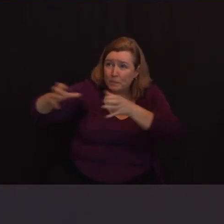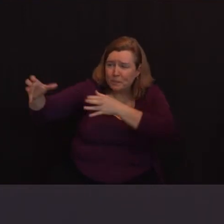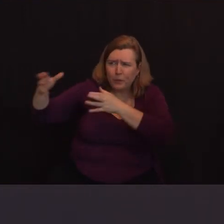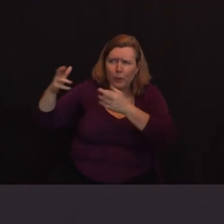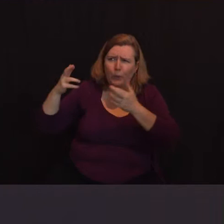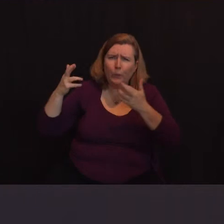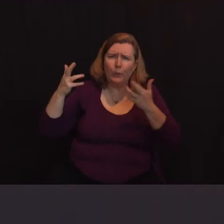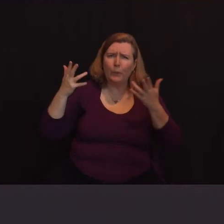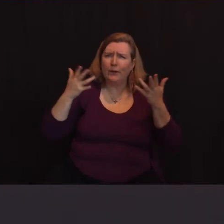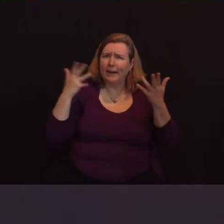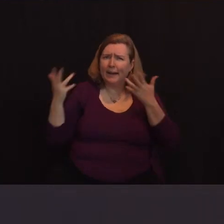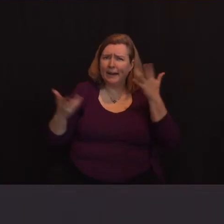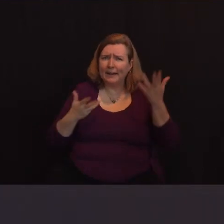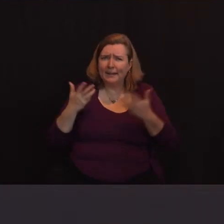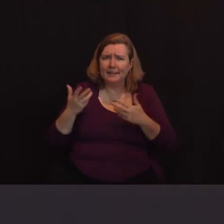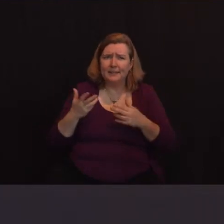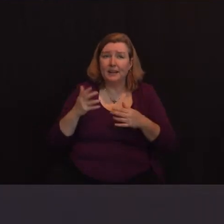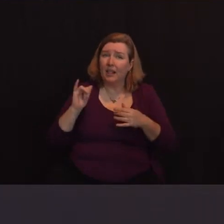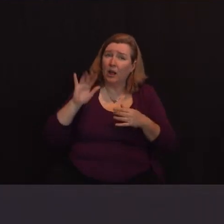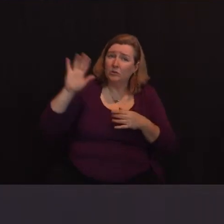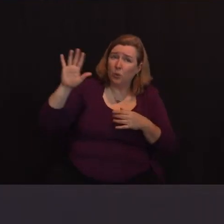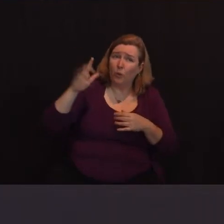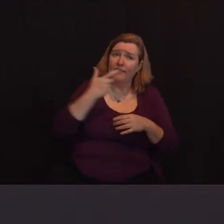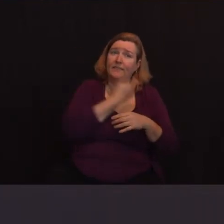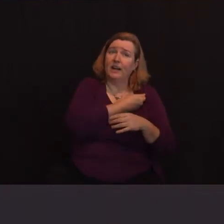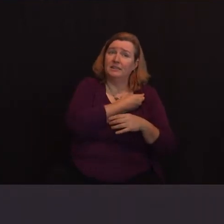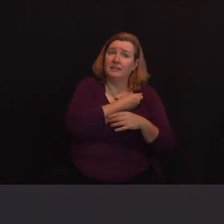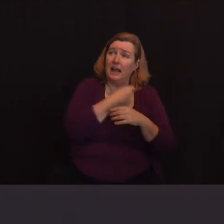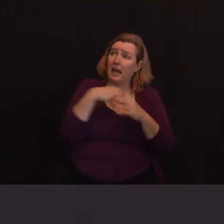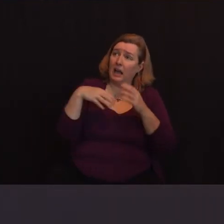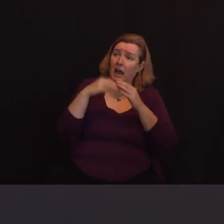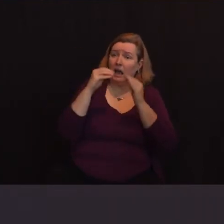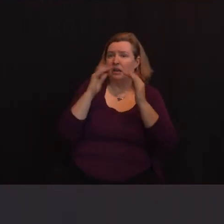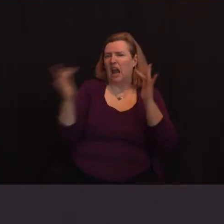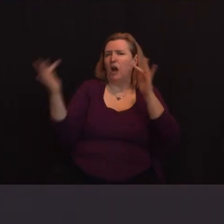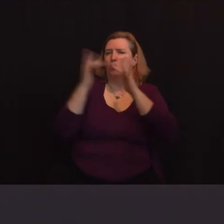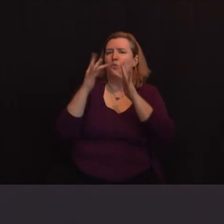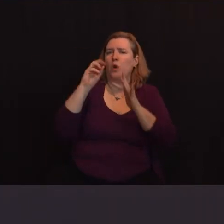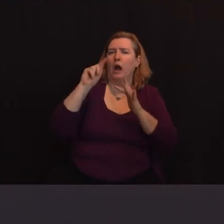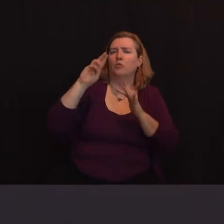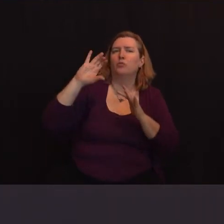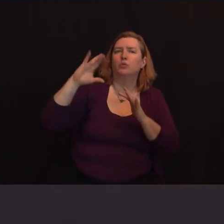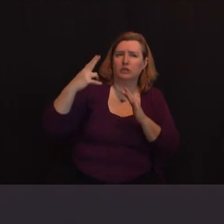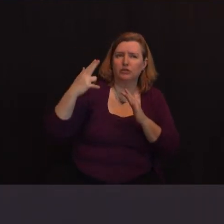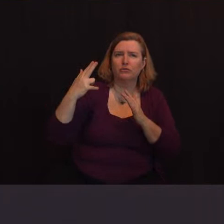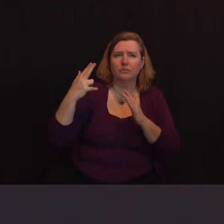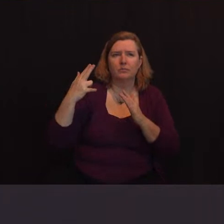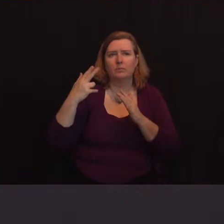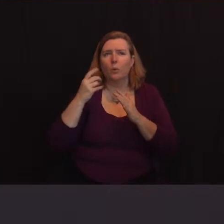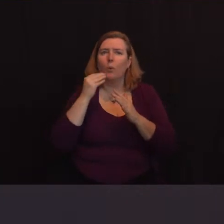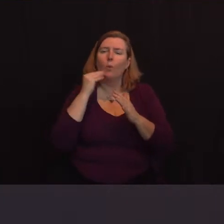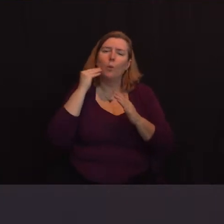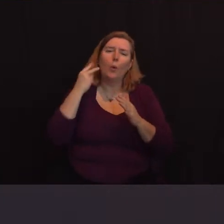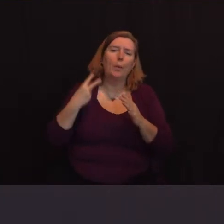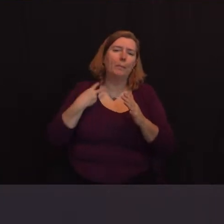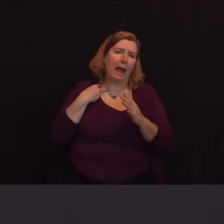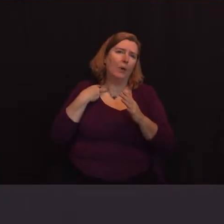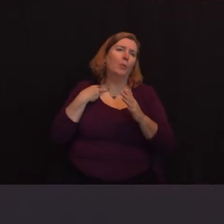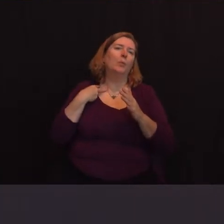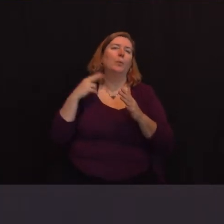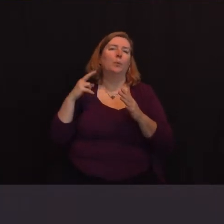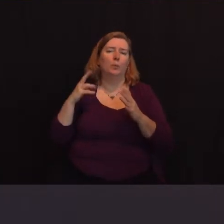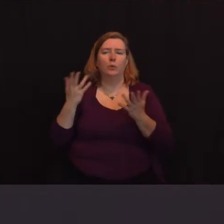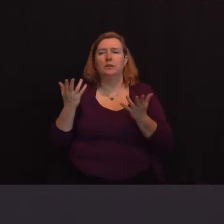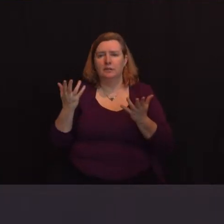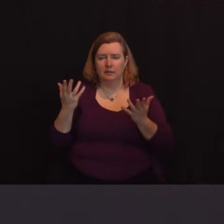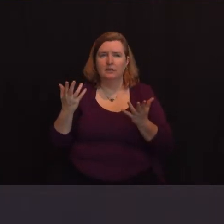Likewise, how is the vaccine outreach going for homebound residents? When are you planning on making an announcement about